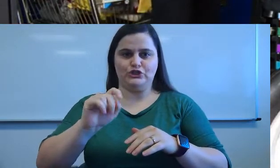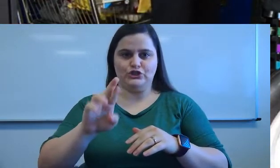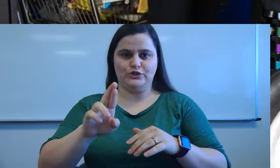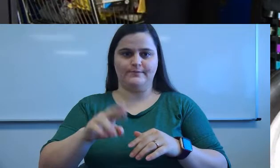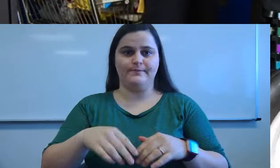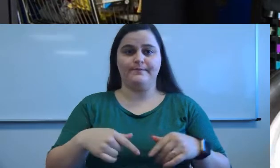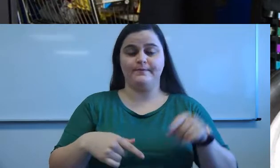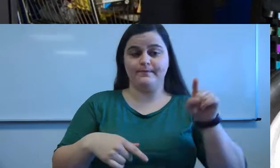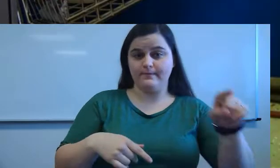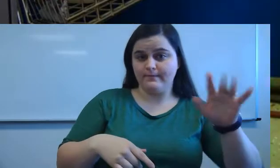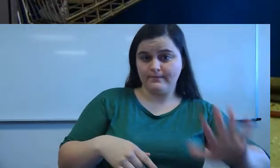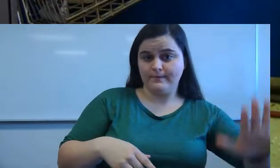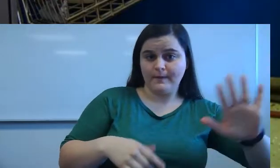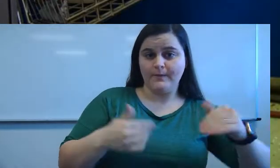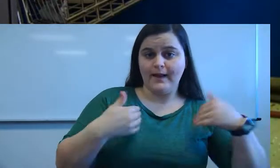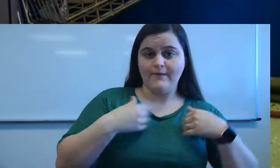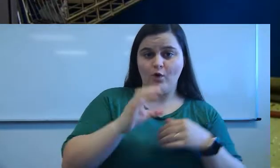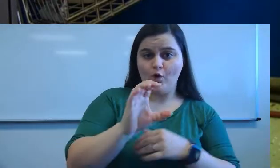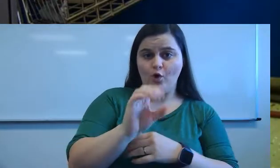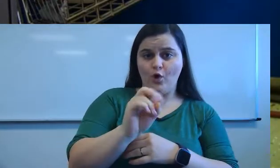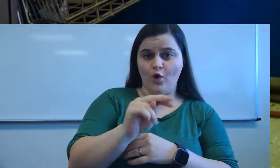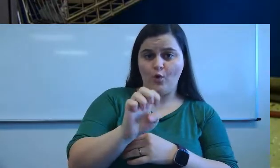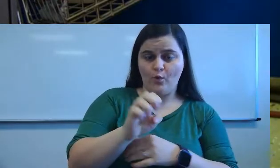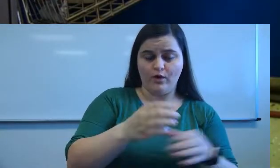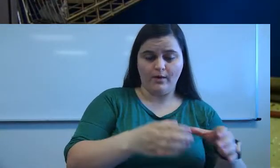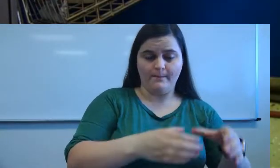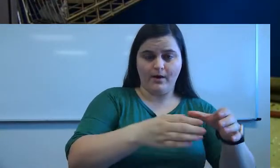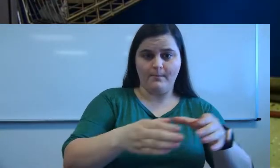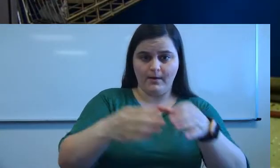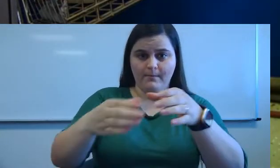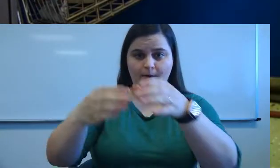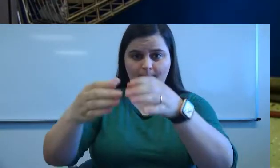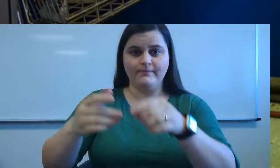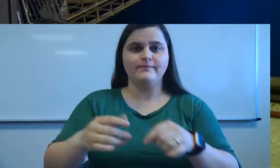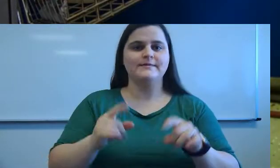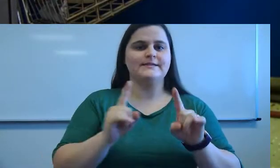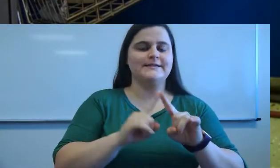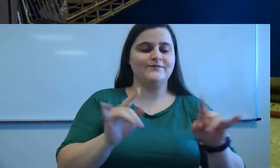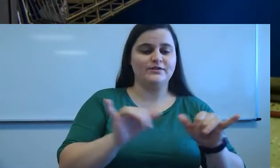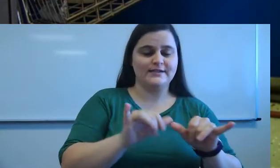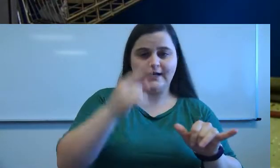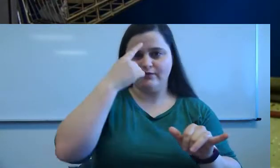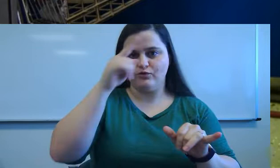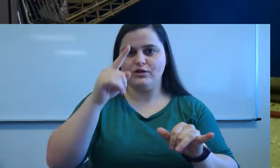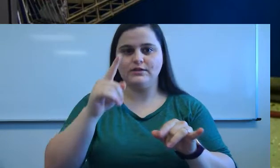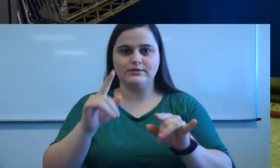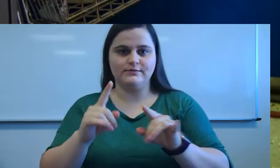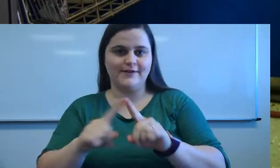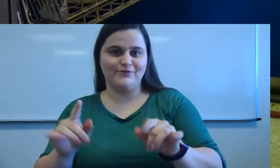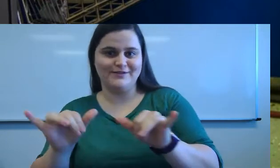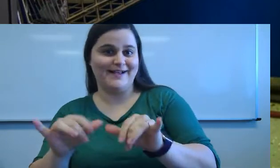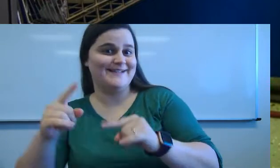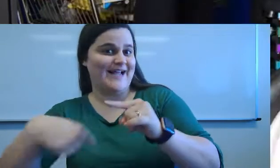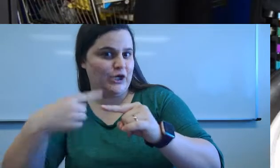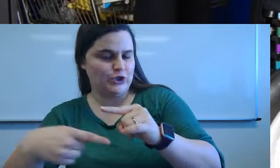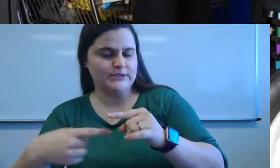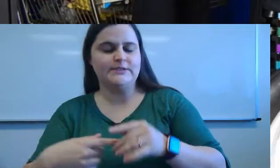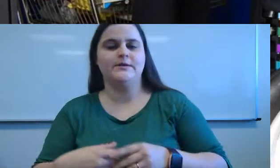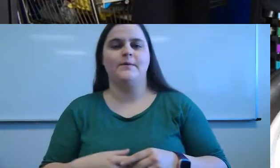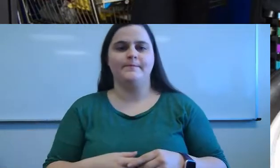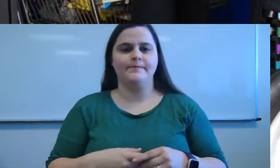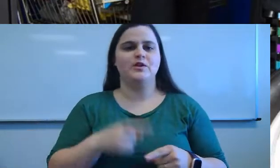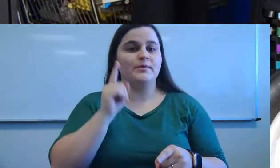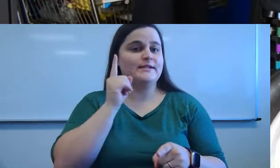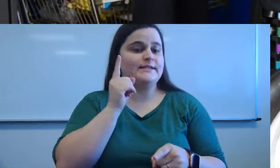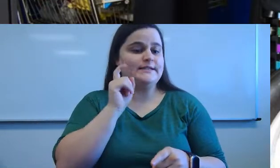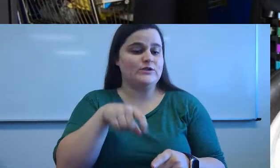fit inside the wheel. We have different size cones for different size wheels. So first thing we're going to do is we're going to find the